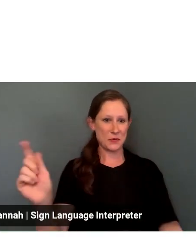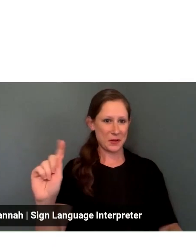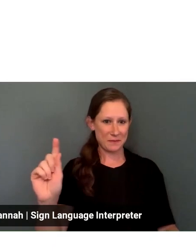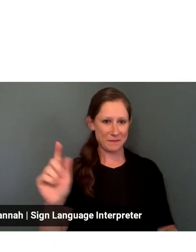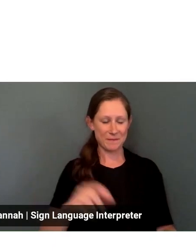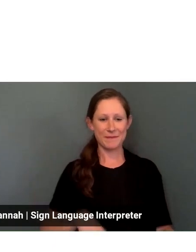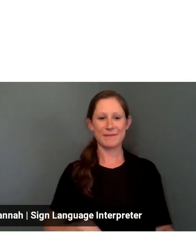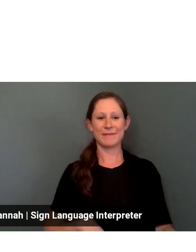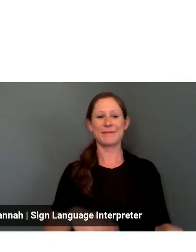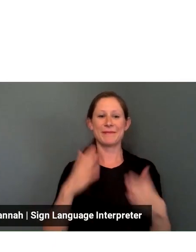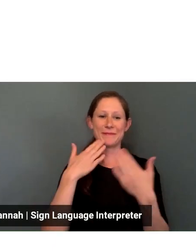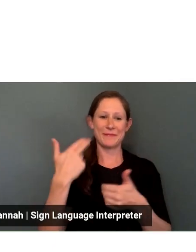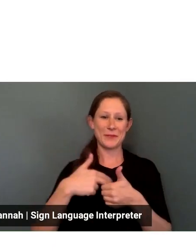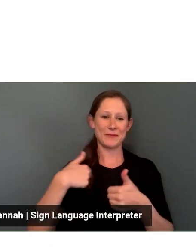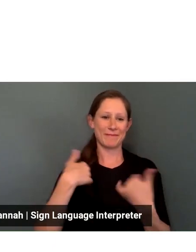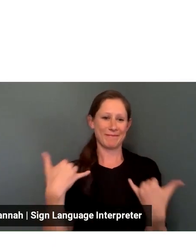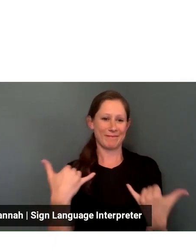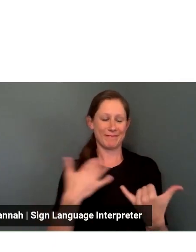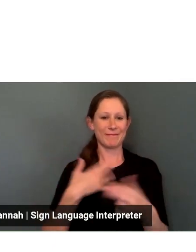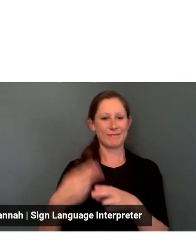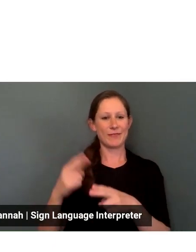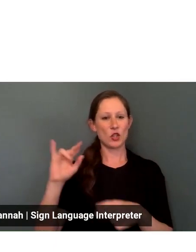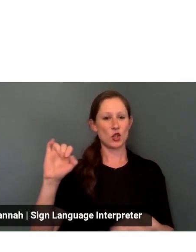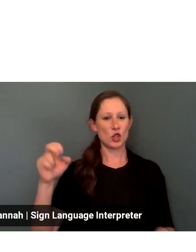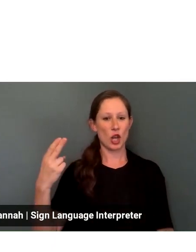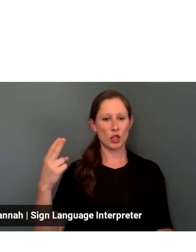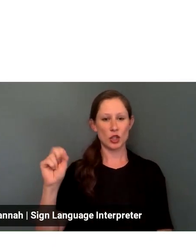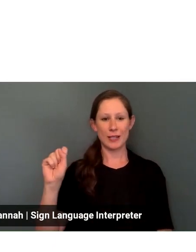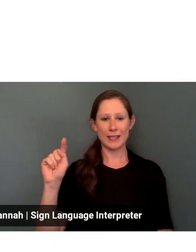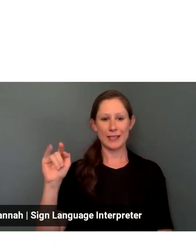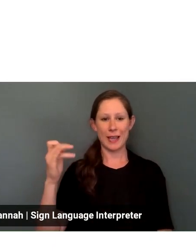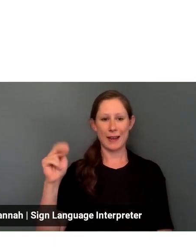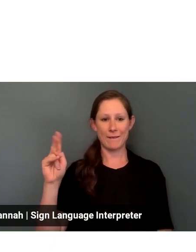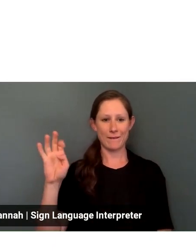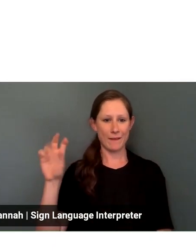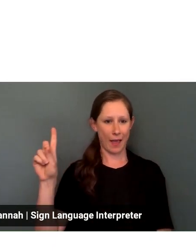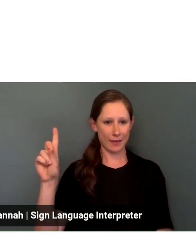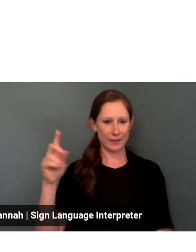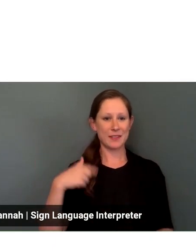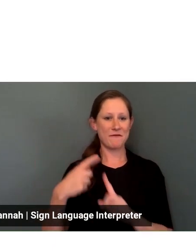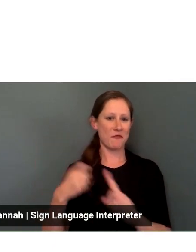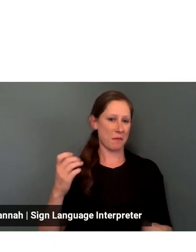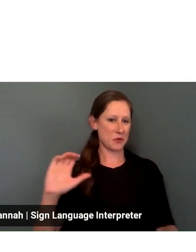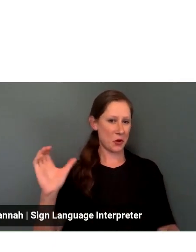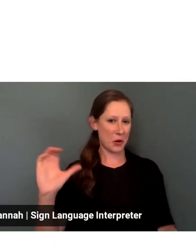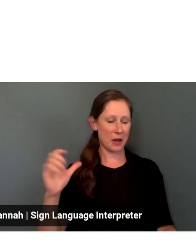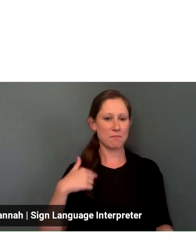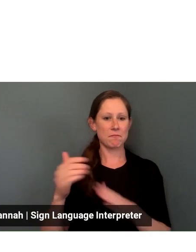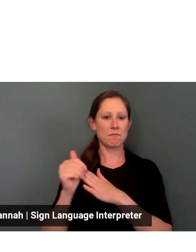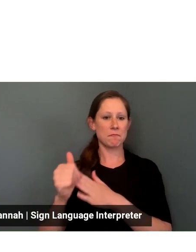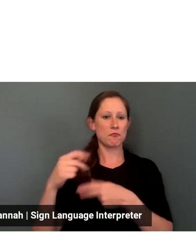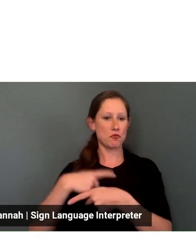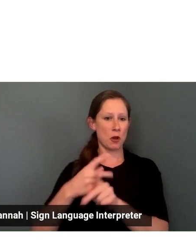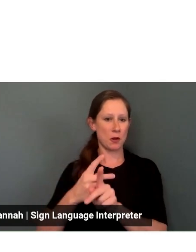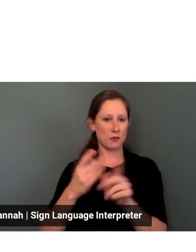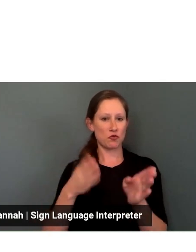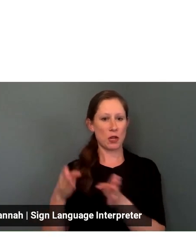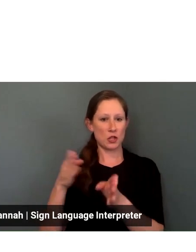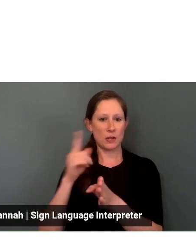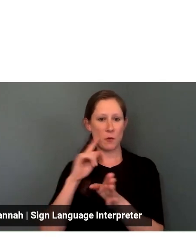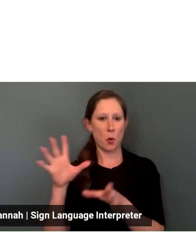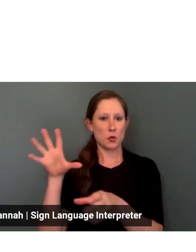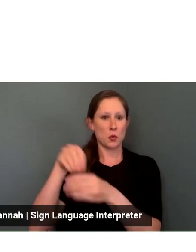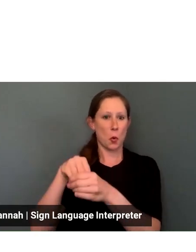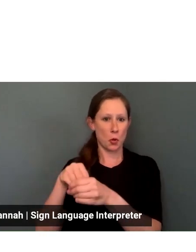today. My name is Josh Steinfeld from Carta. I lead product strategy for Carta Total Compensation, which